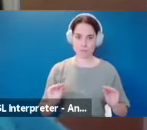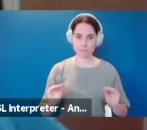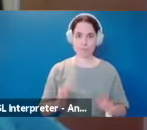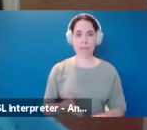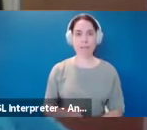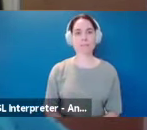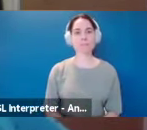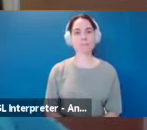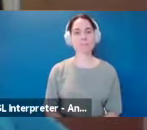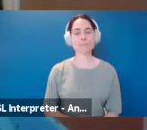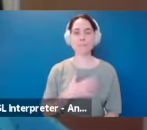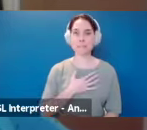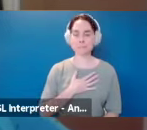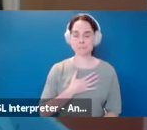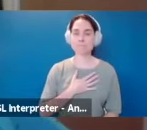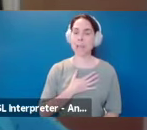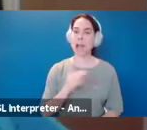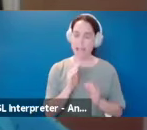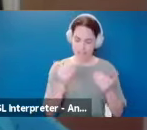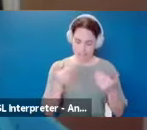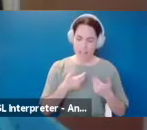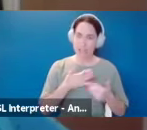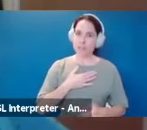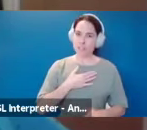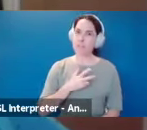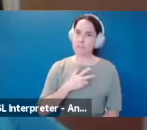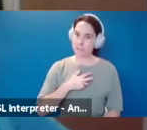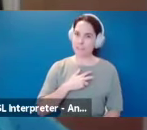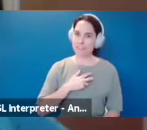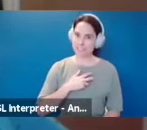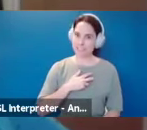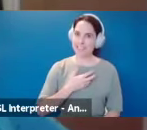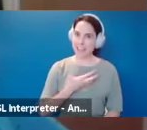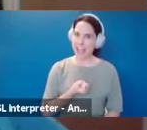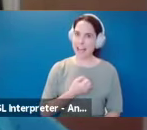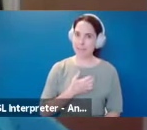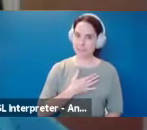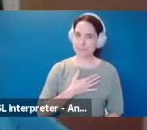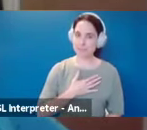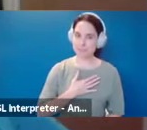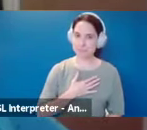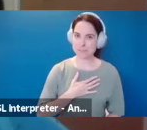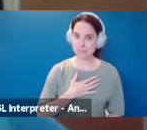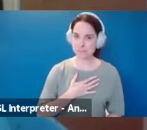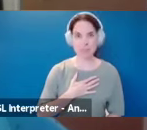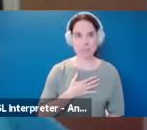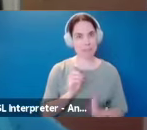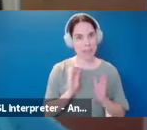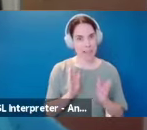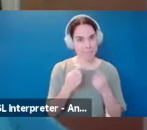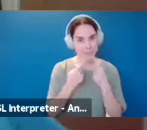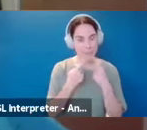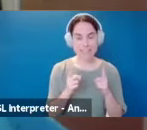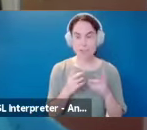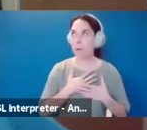nervousness. I must admit, I went into a bit of codependency thinking, oh no, oh no,